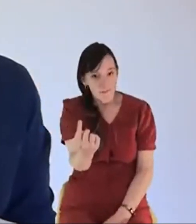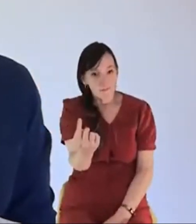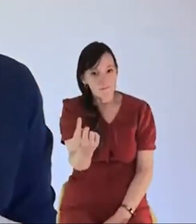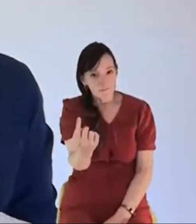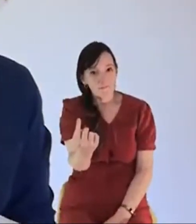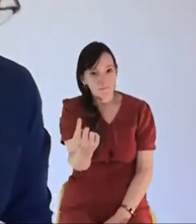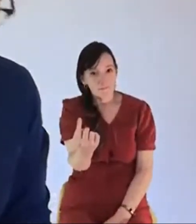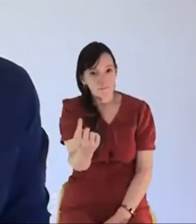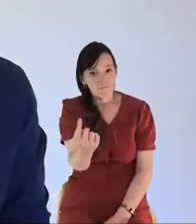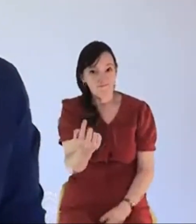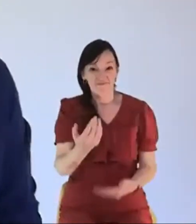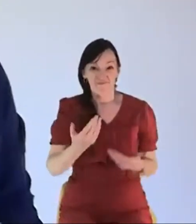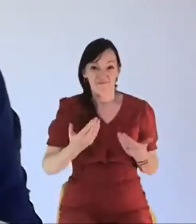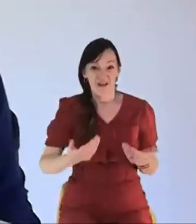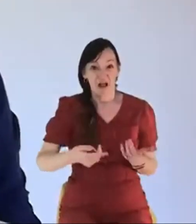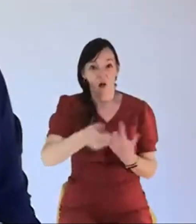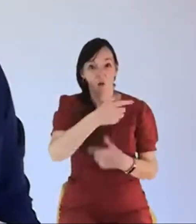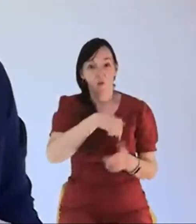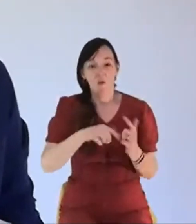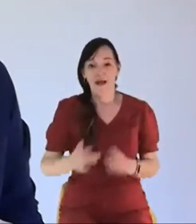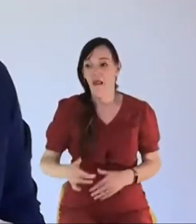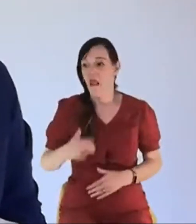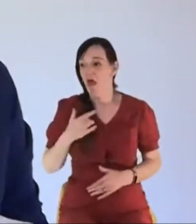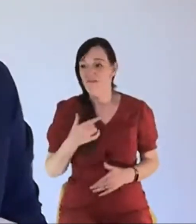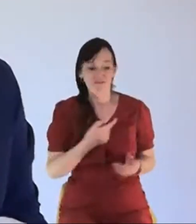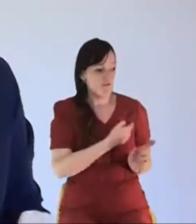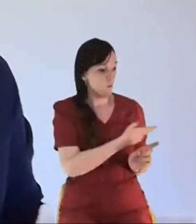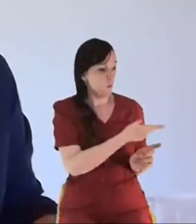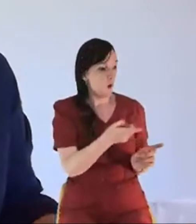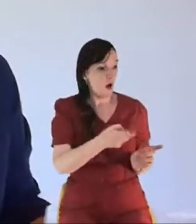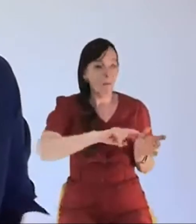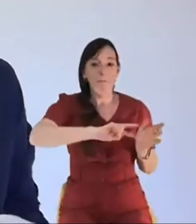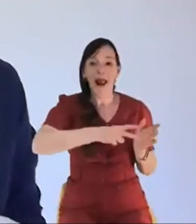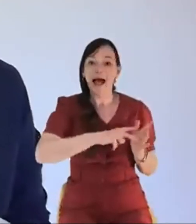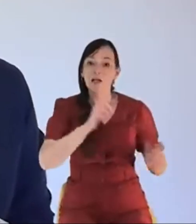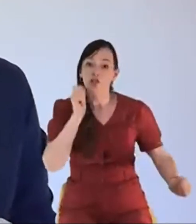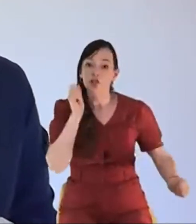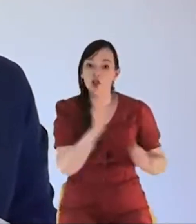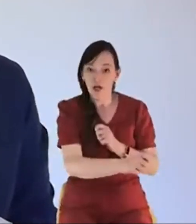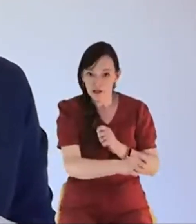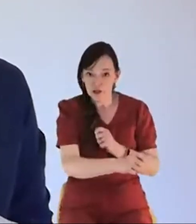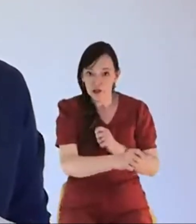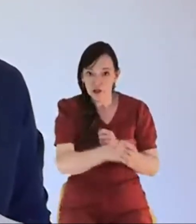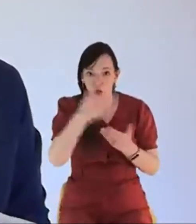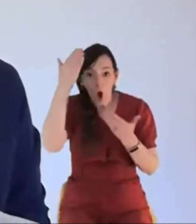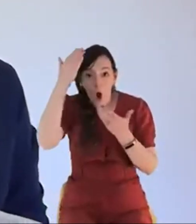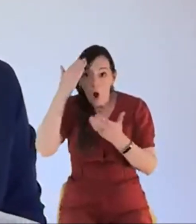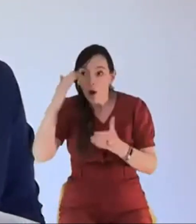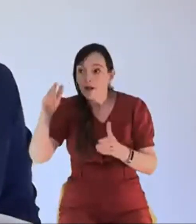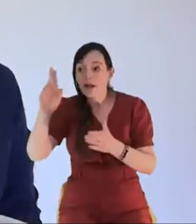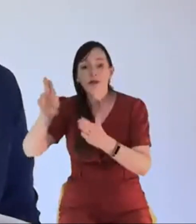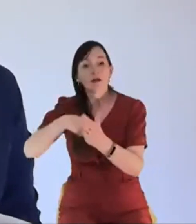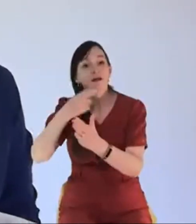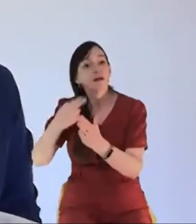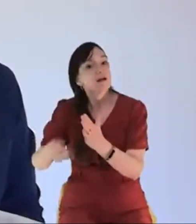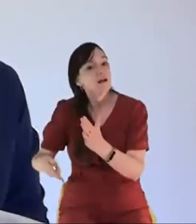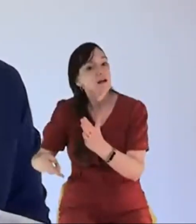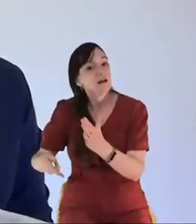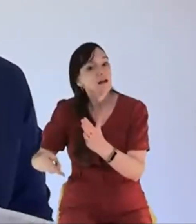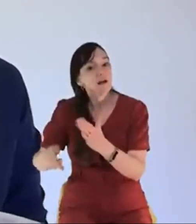And we live in a world In which Plans change Holidays Fall through